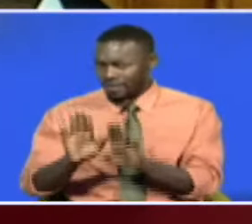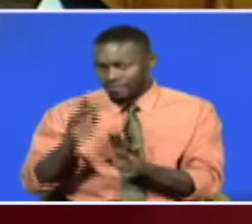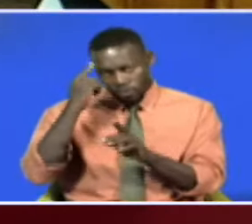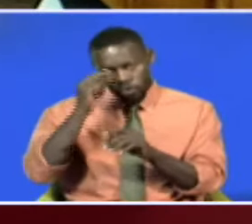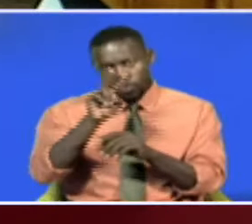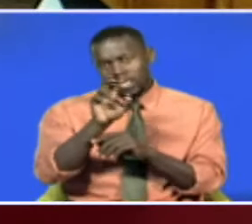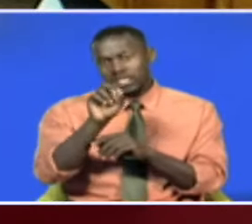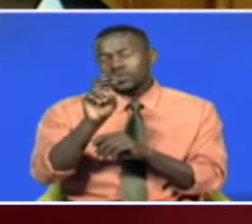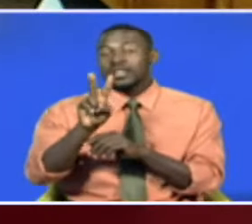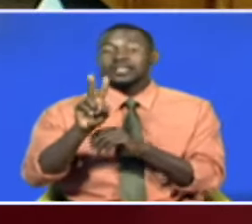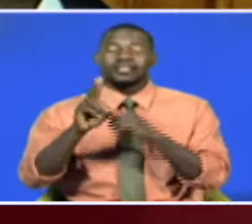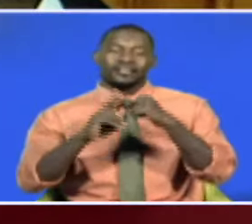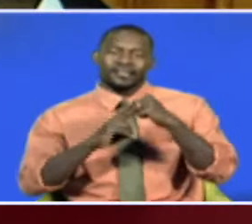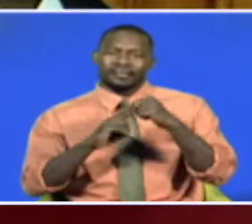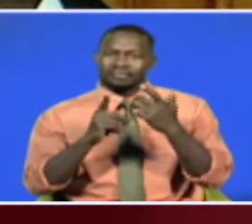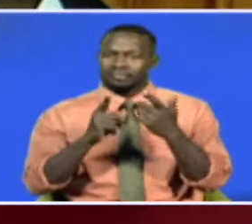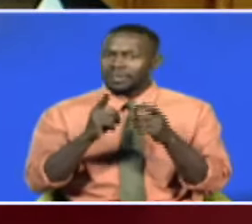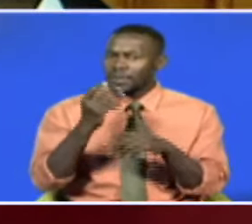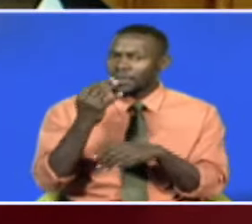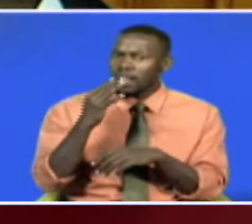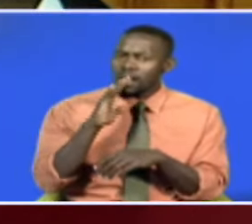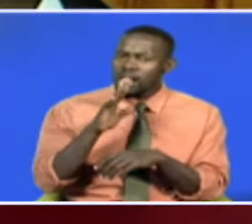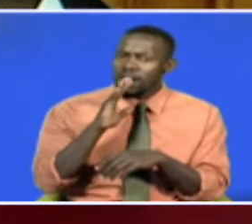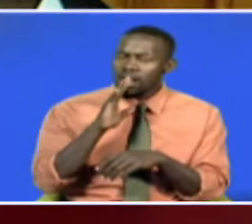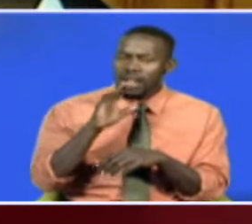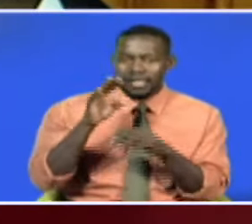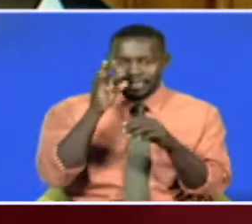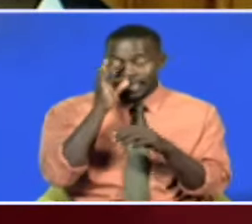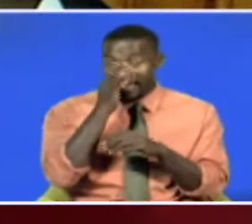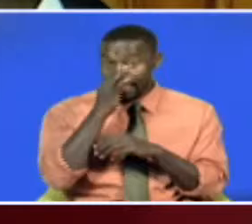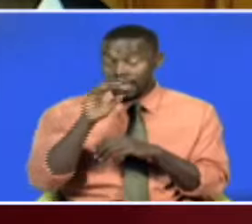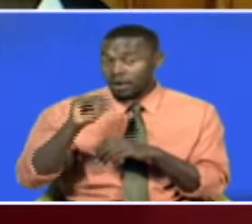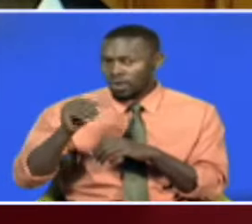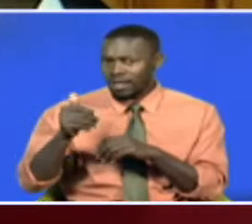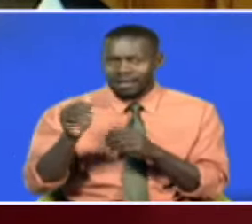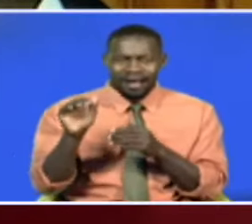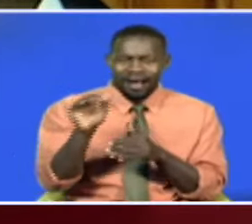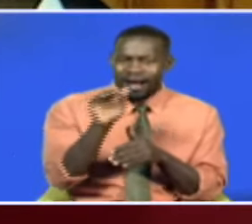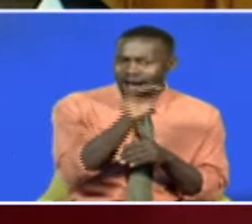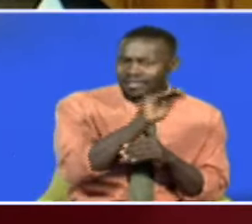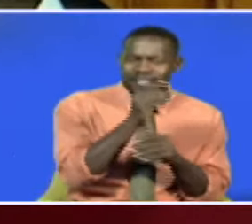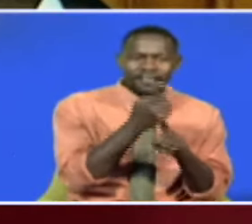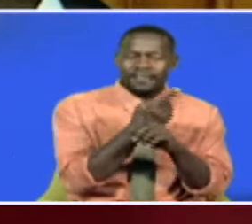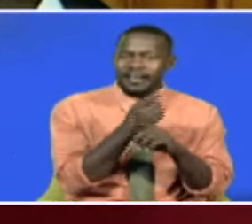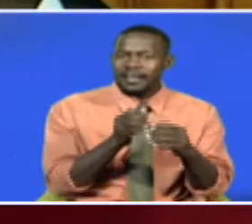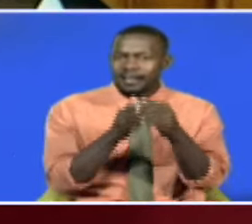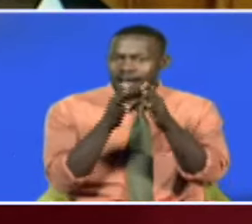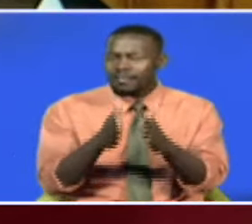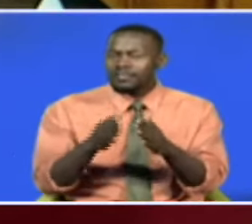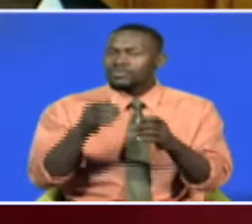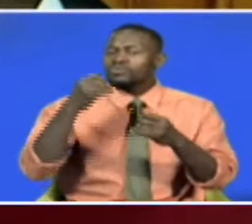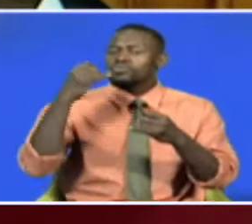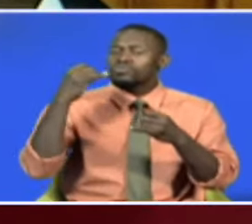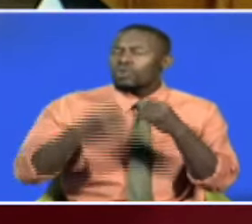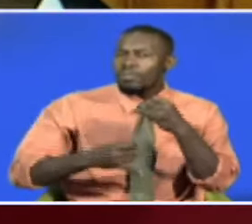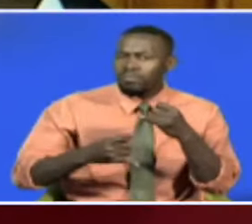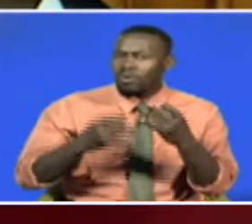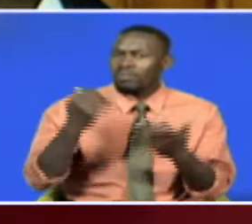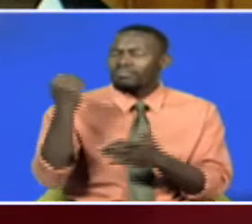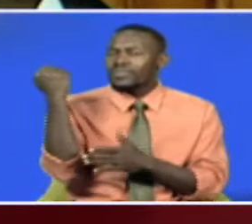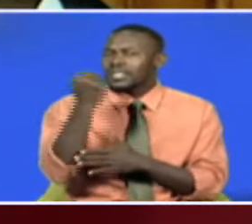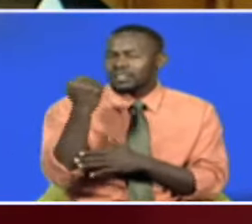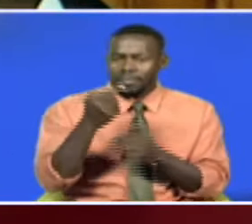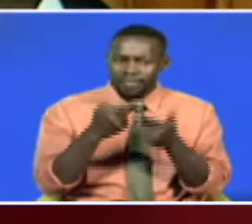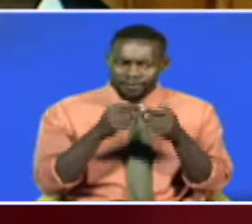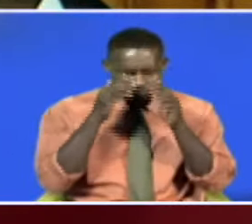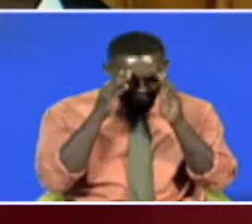in Nyeri County, President Ruto urged leaders to stop early succession politics and focus on serving Kenyans